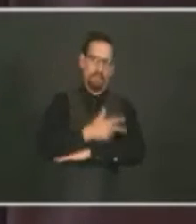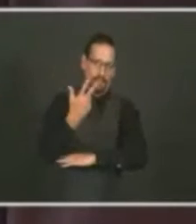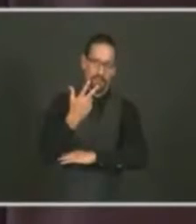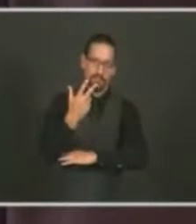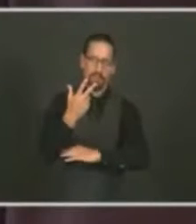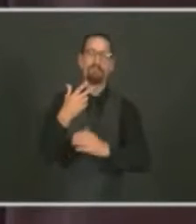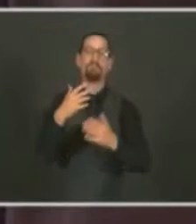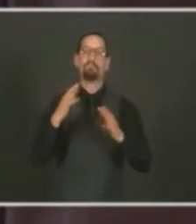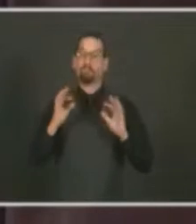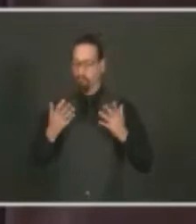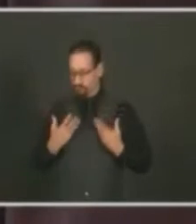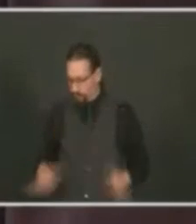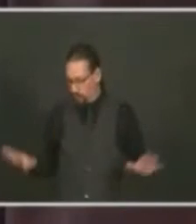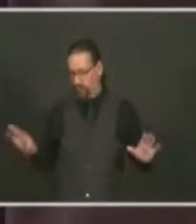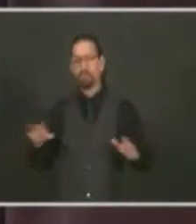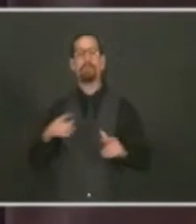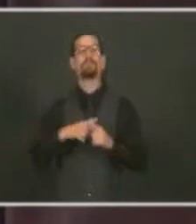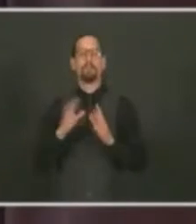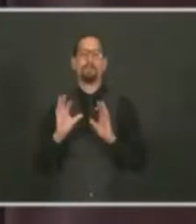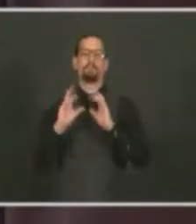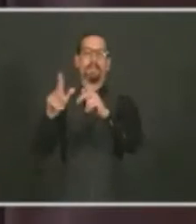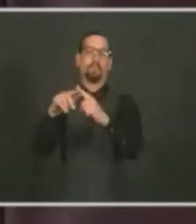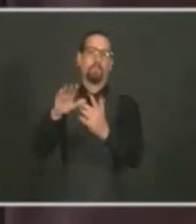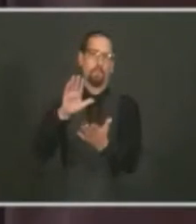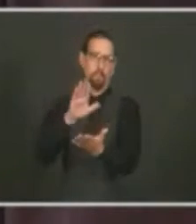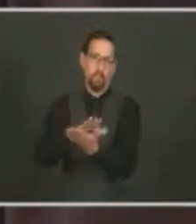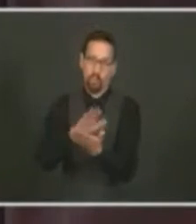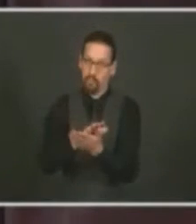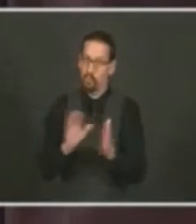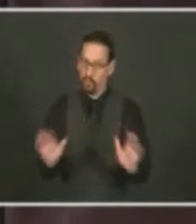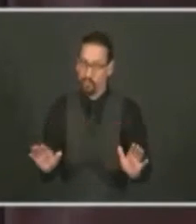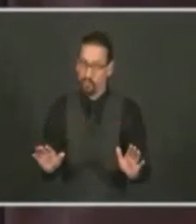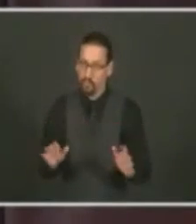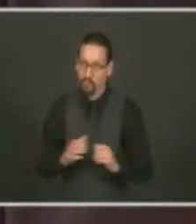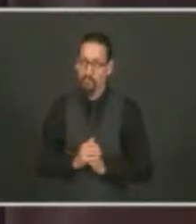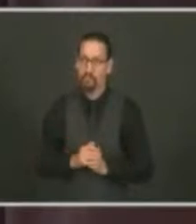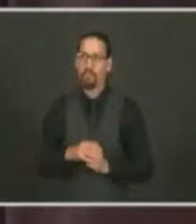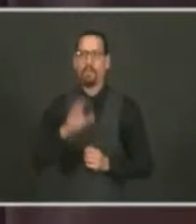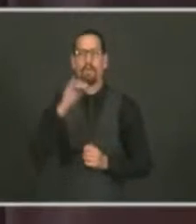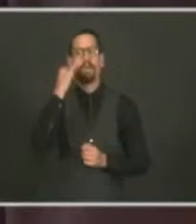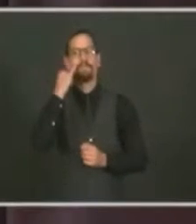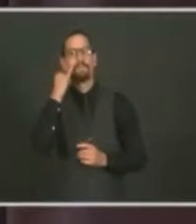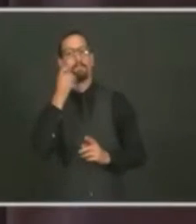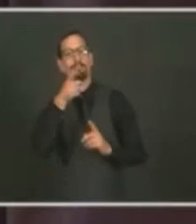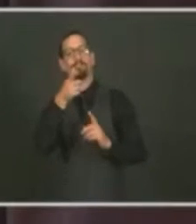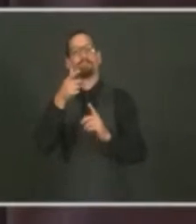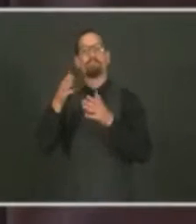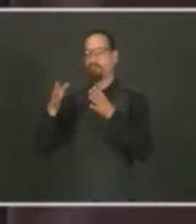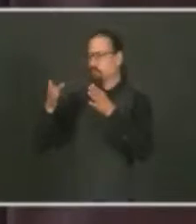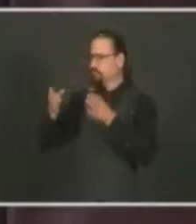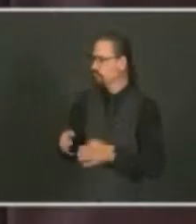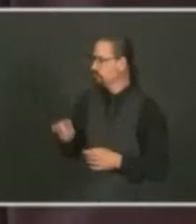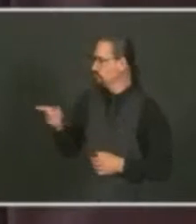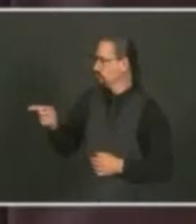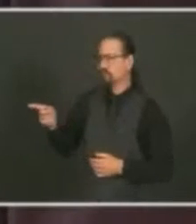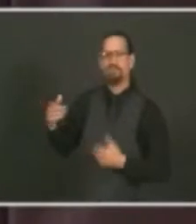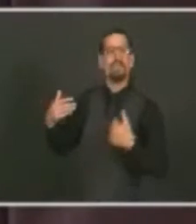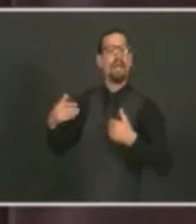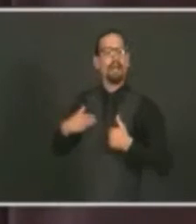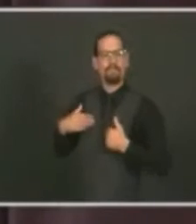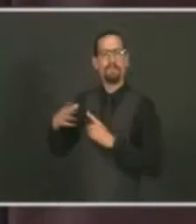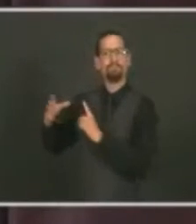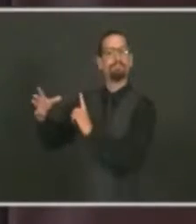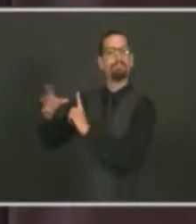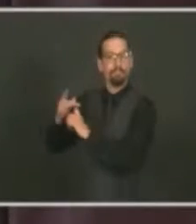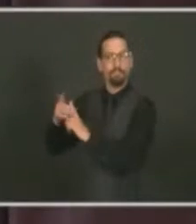for 14 days, even if you test negative and feel fine. And to remind you, a close